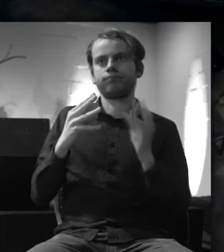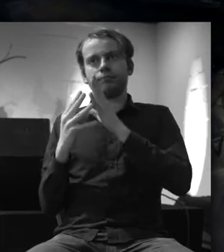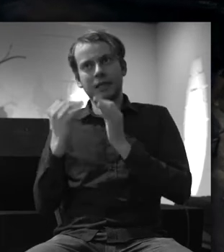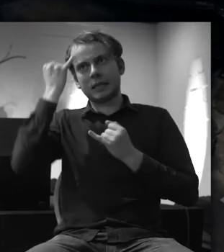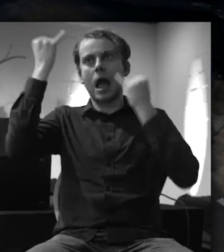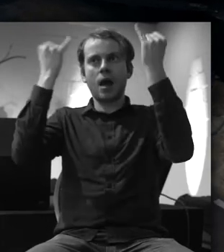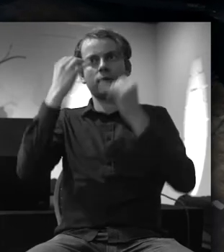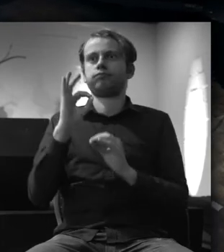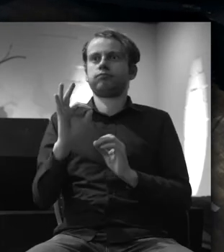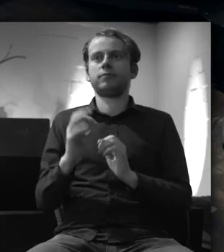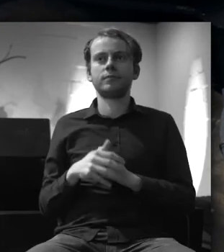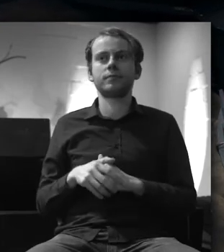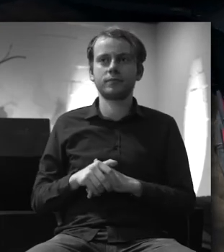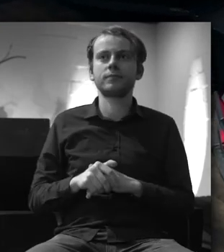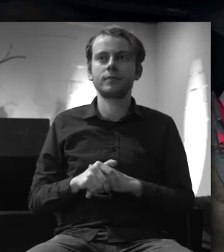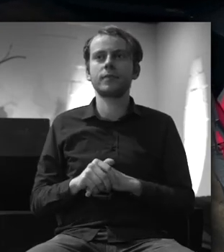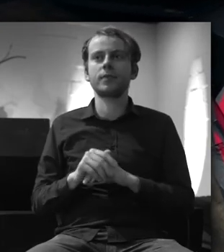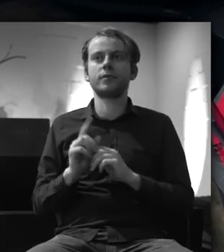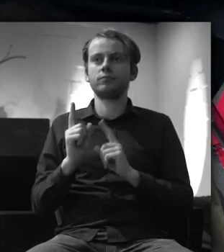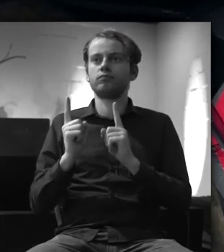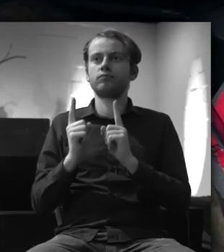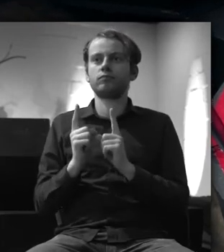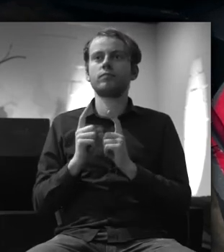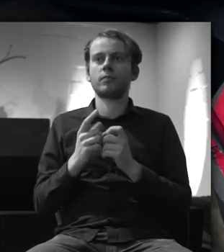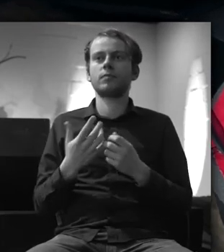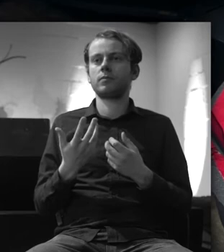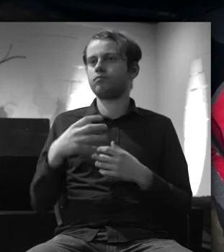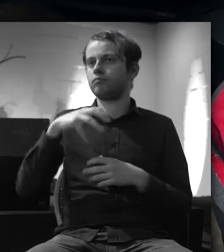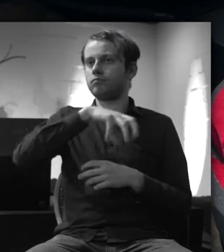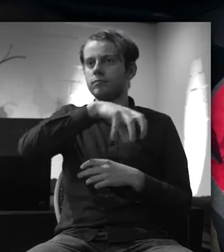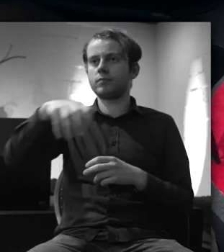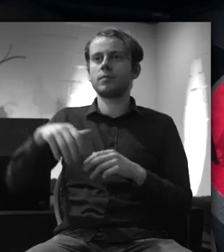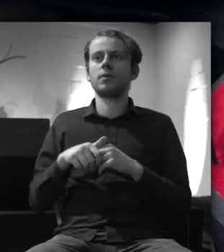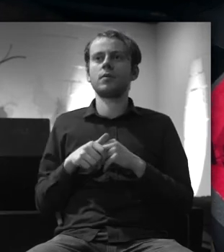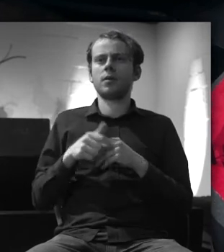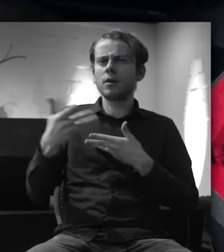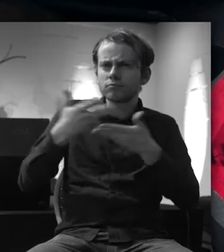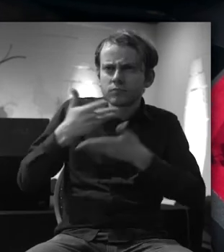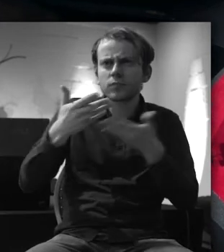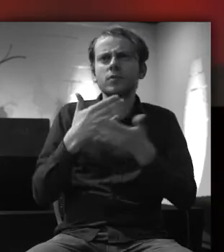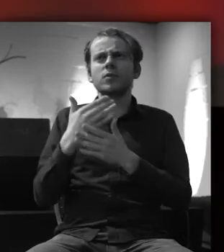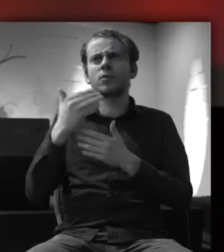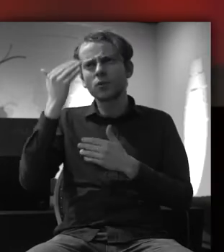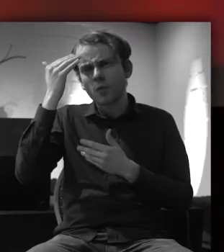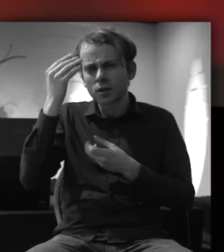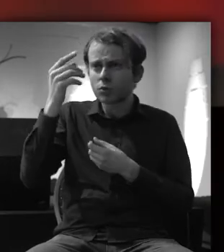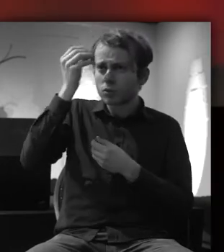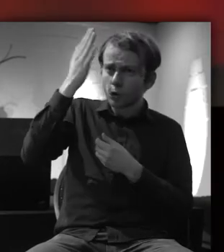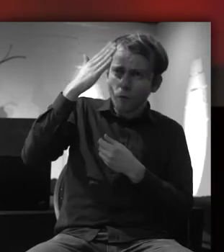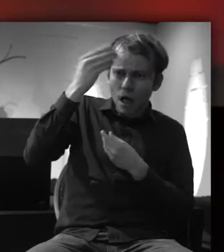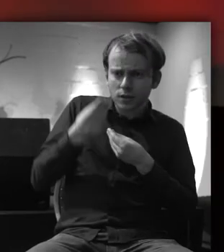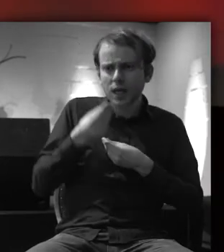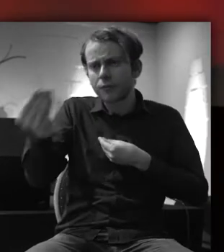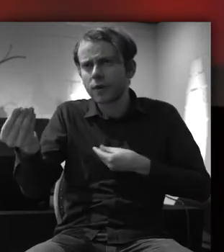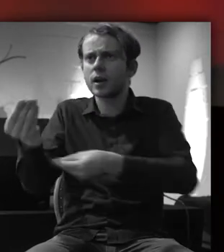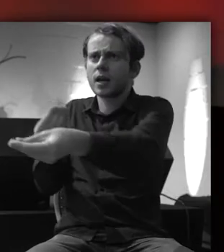surrounding and interacting with other people. And that was very inspiring. That's democratizing resources, sharing knowledge, just not just meeting